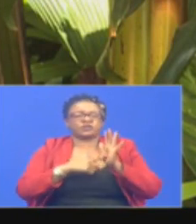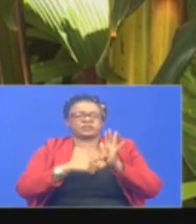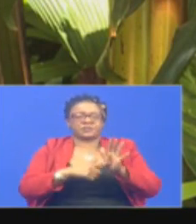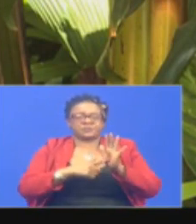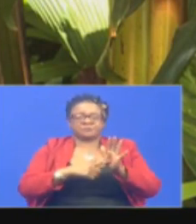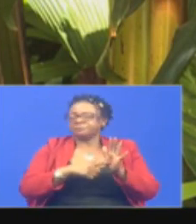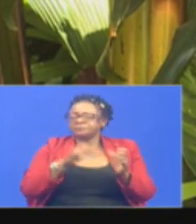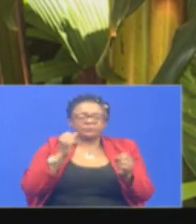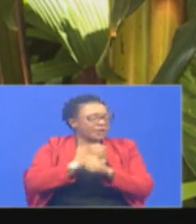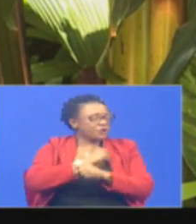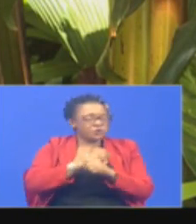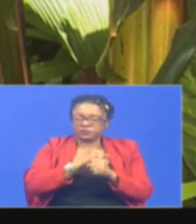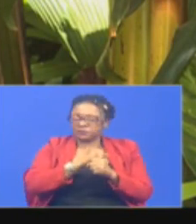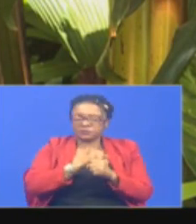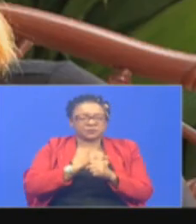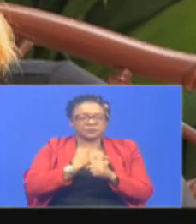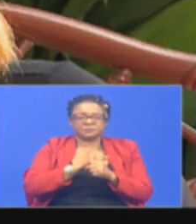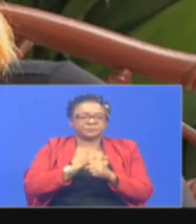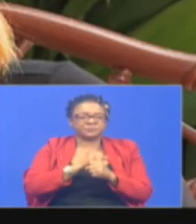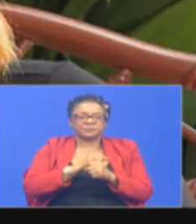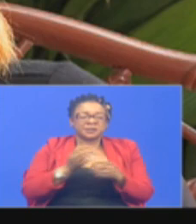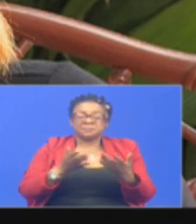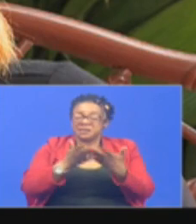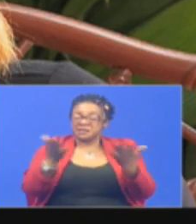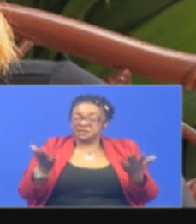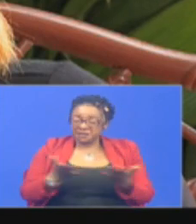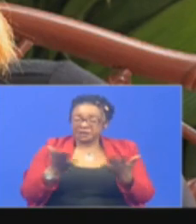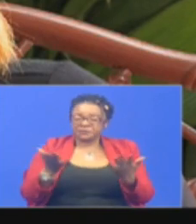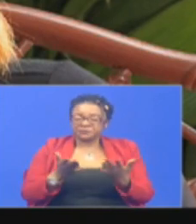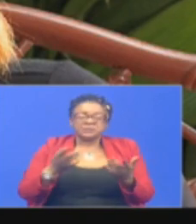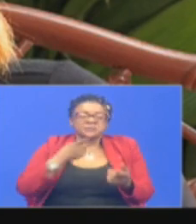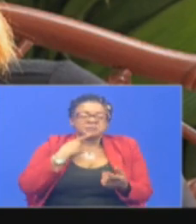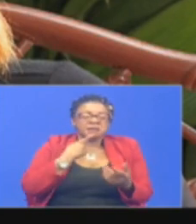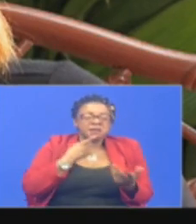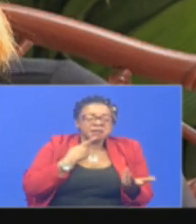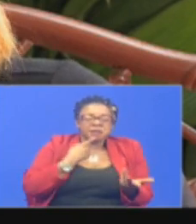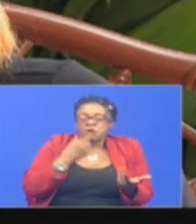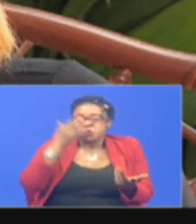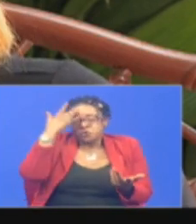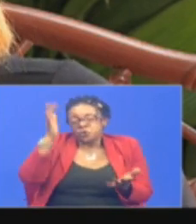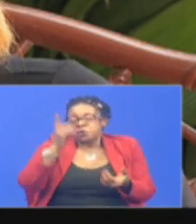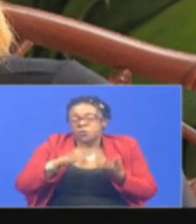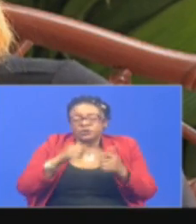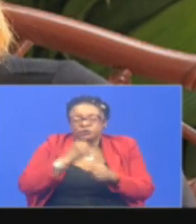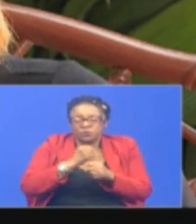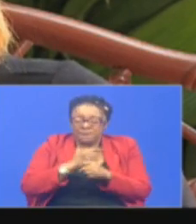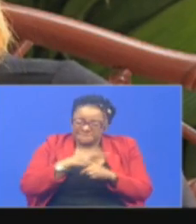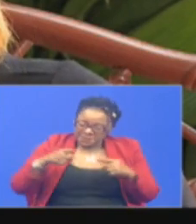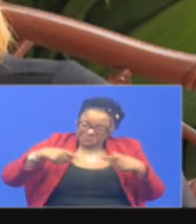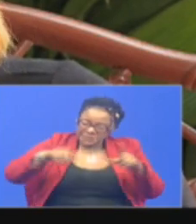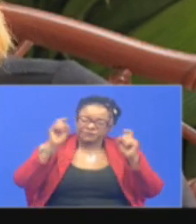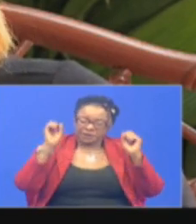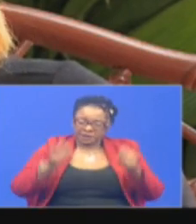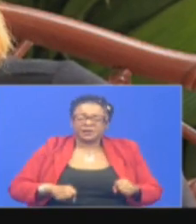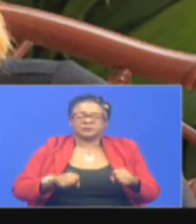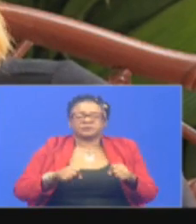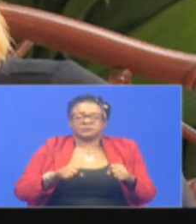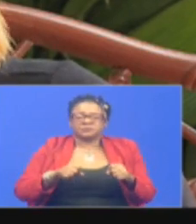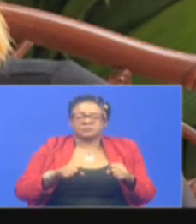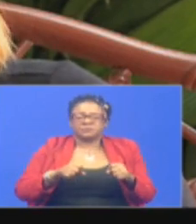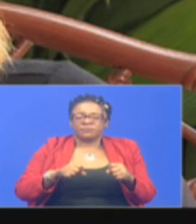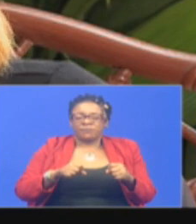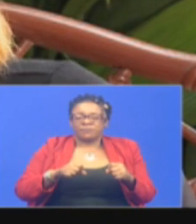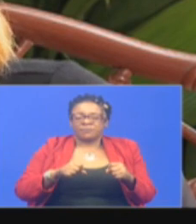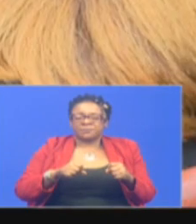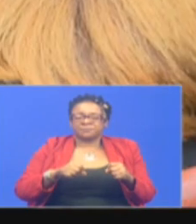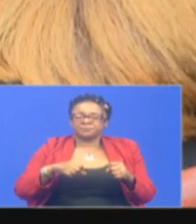cannot be here in the congregation of mourners telling us we don't know what to do when they are the ones who hold the key, and they've locked the